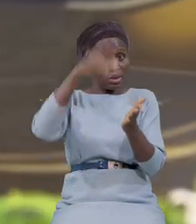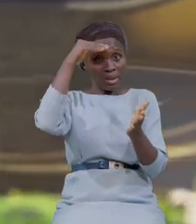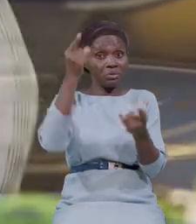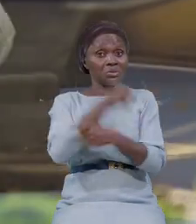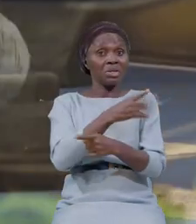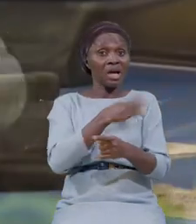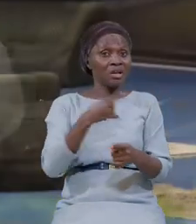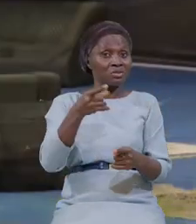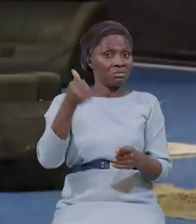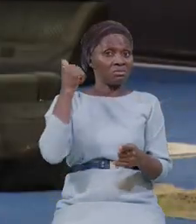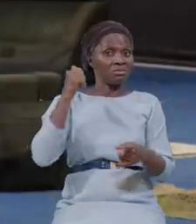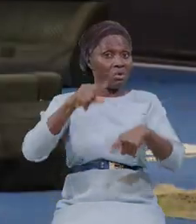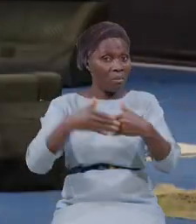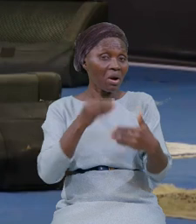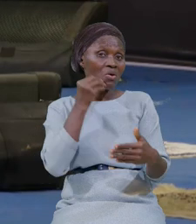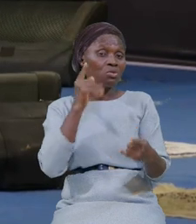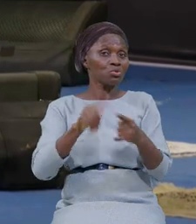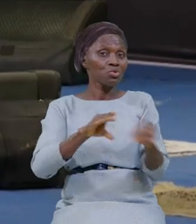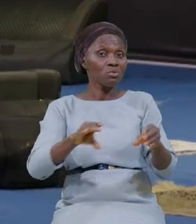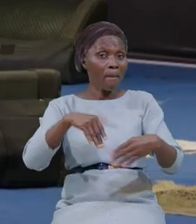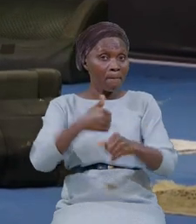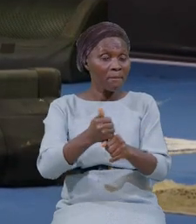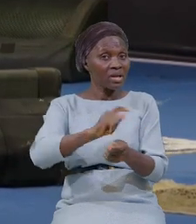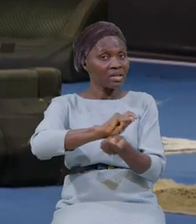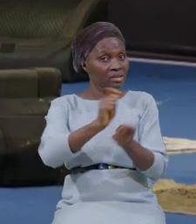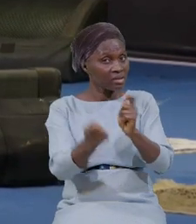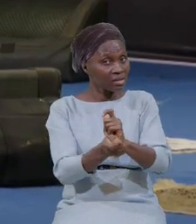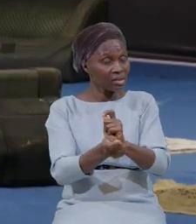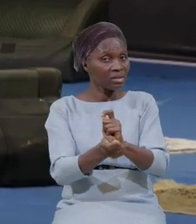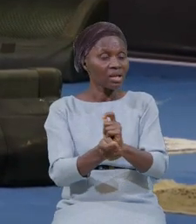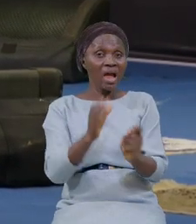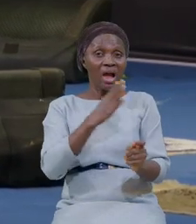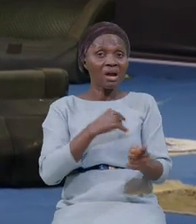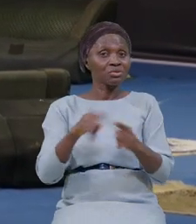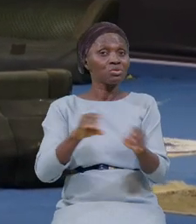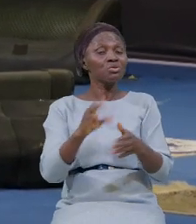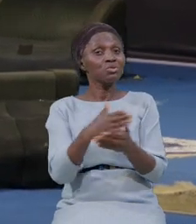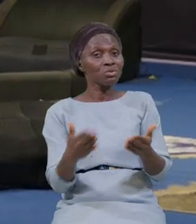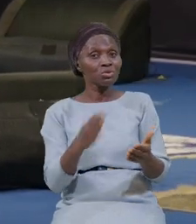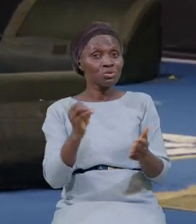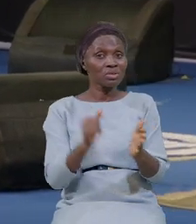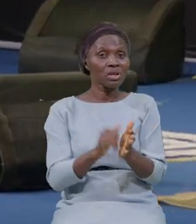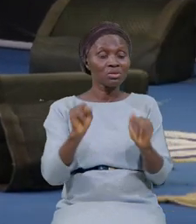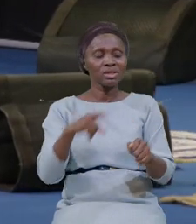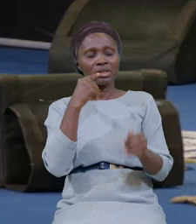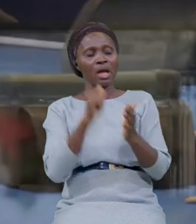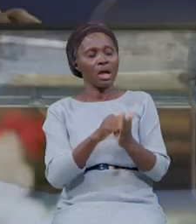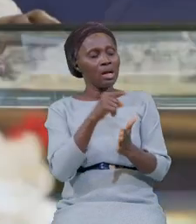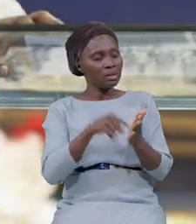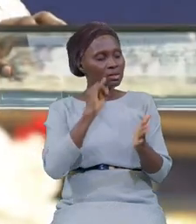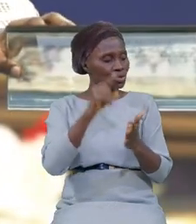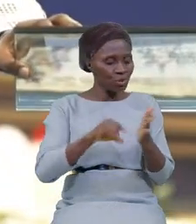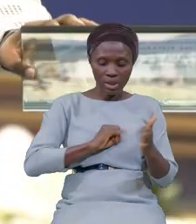change and do something that you'll be able to say, this is what I have done in